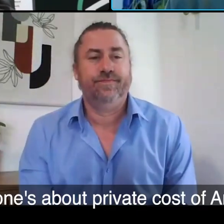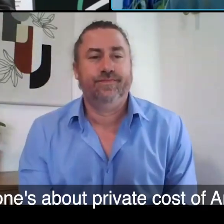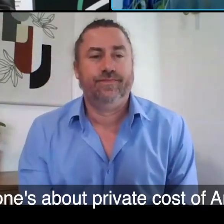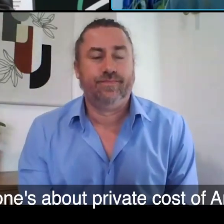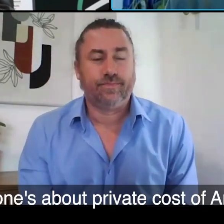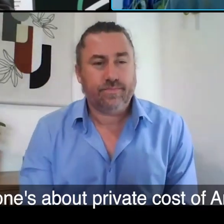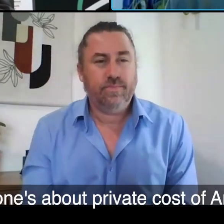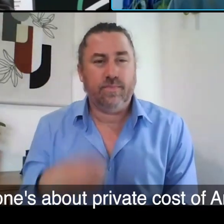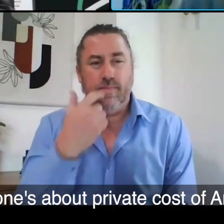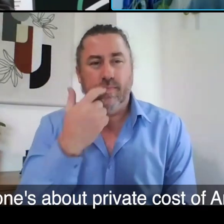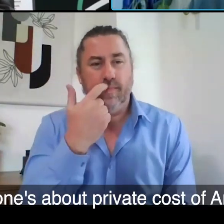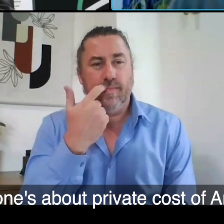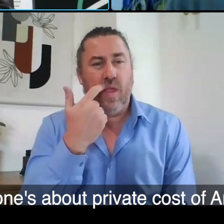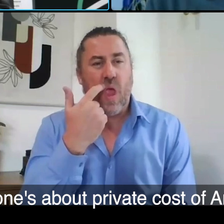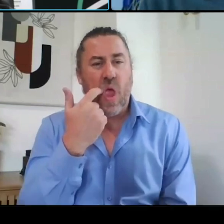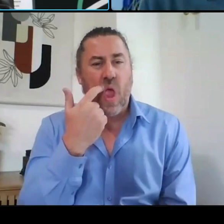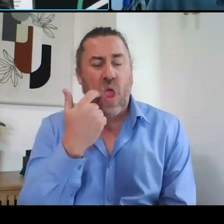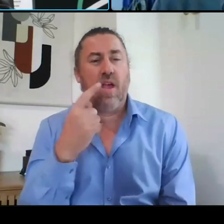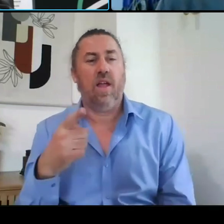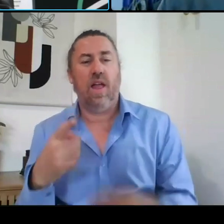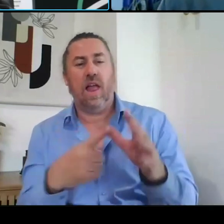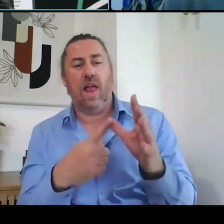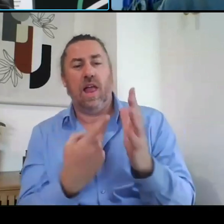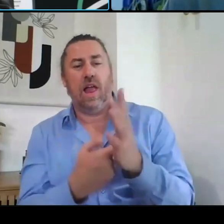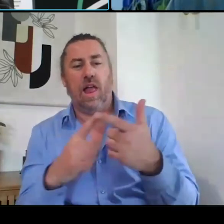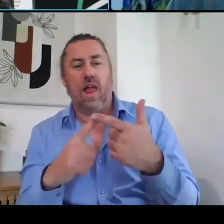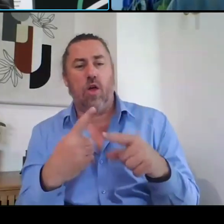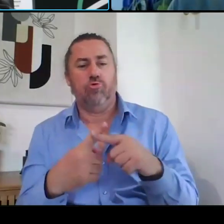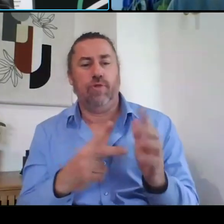Next one's about private cost of Arexvy.